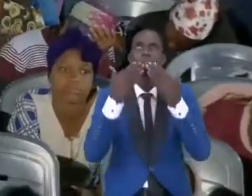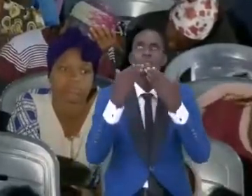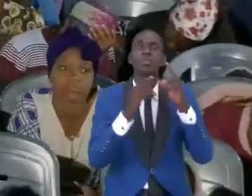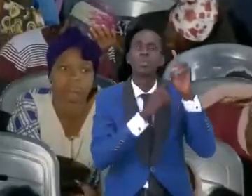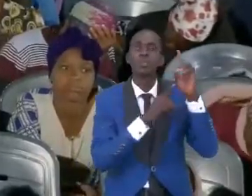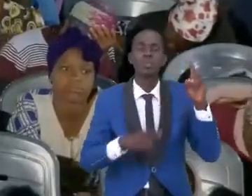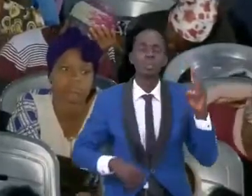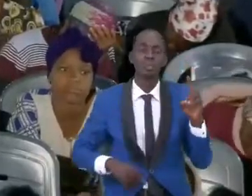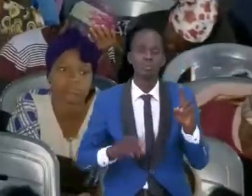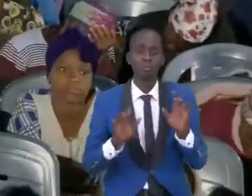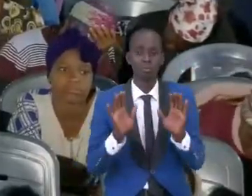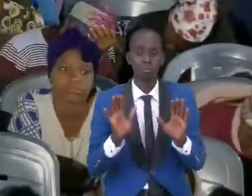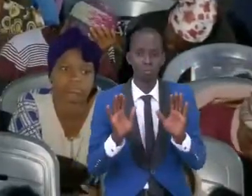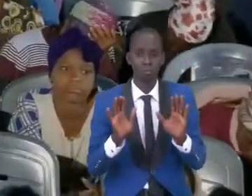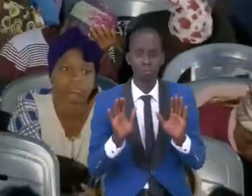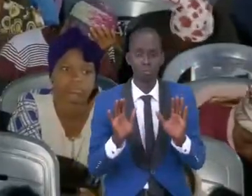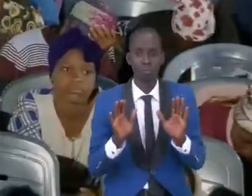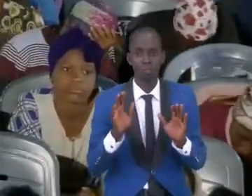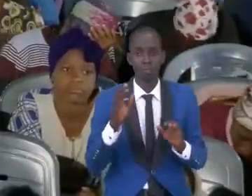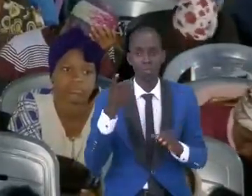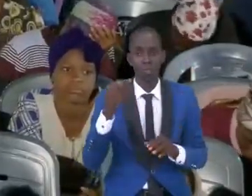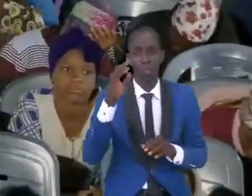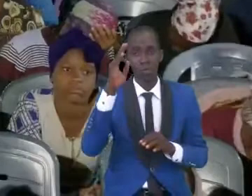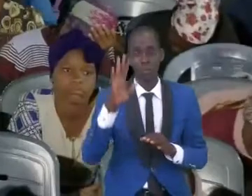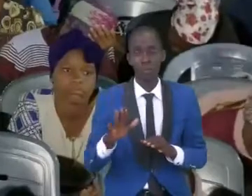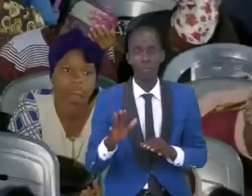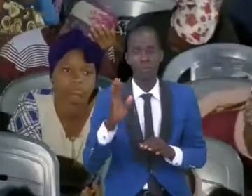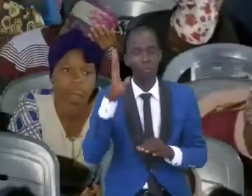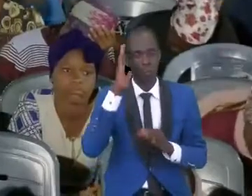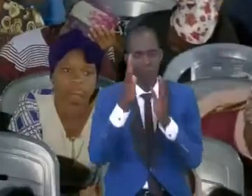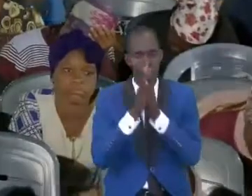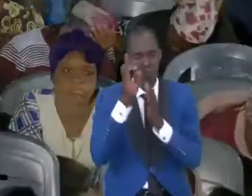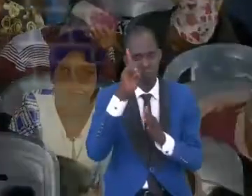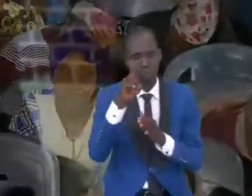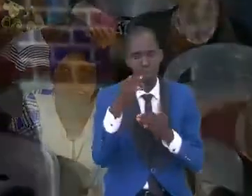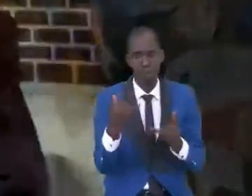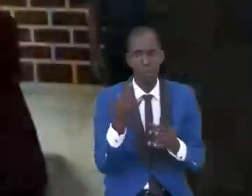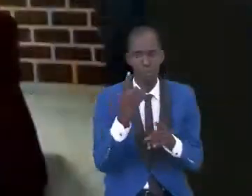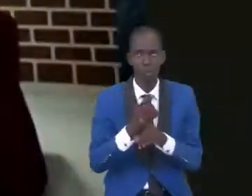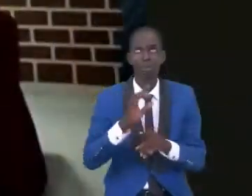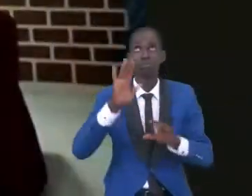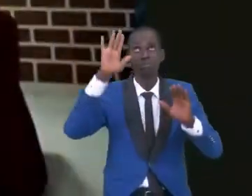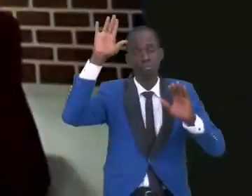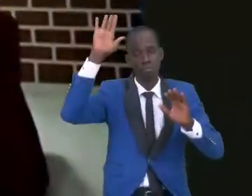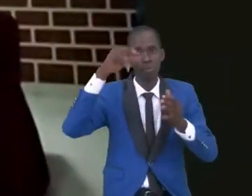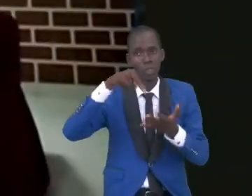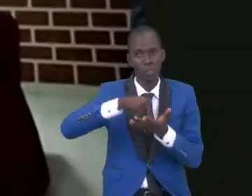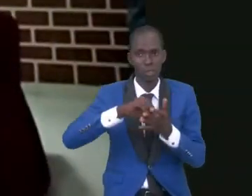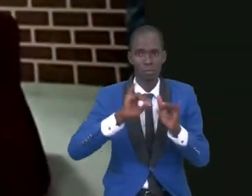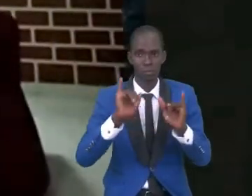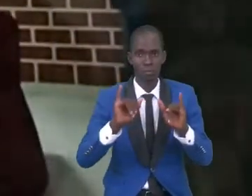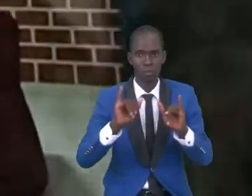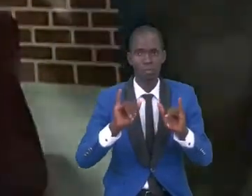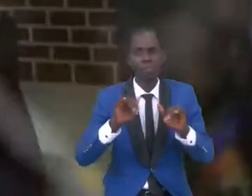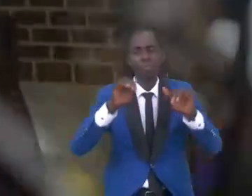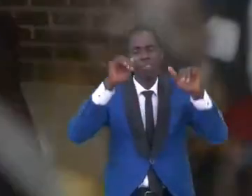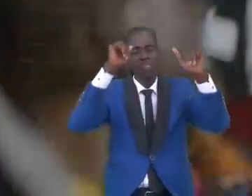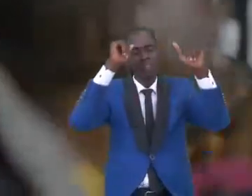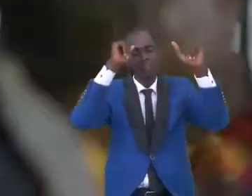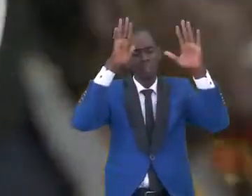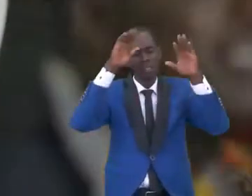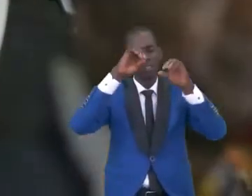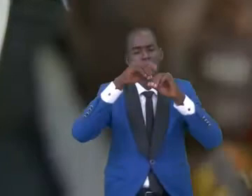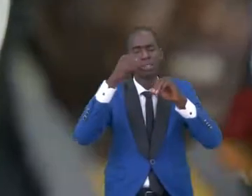you now. Keep on standing and keep that hand up. Father, in the mighty name of